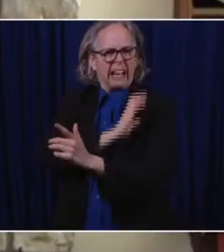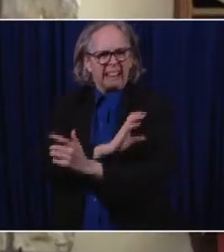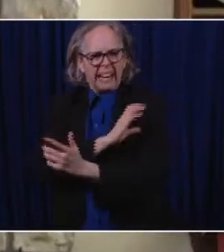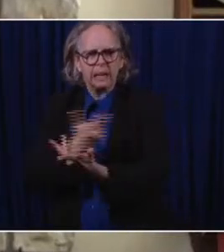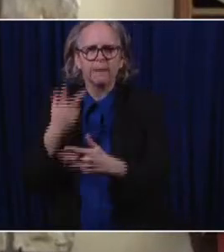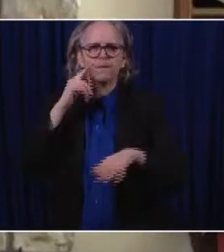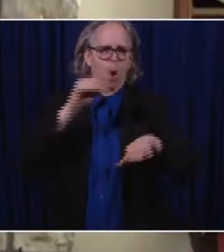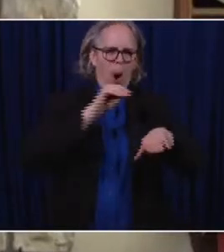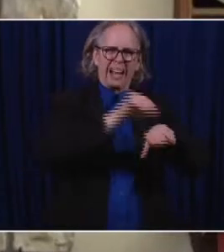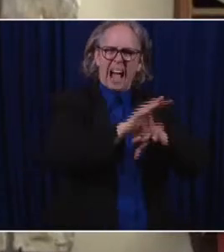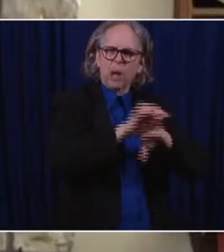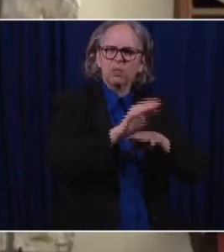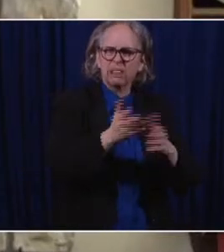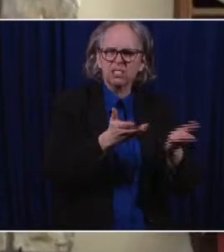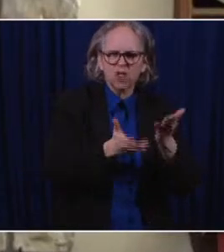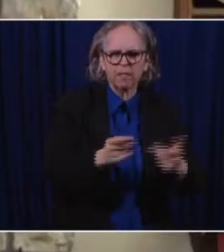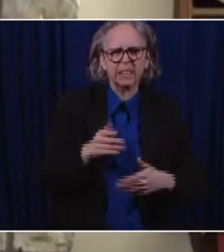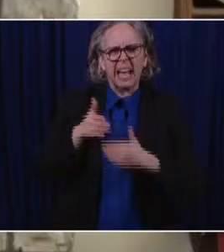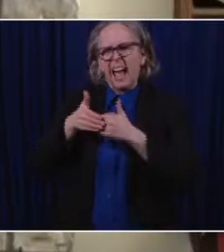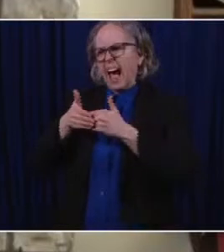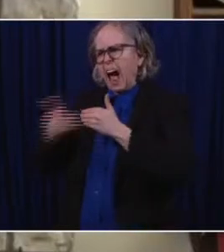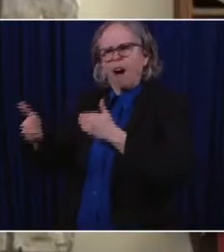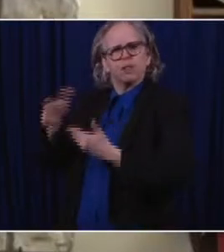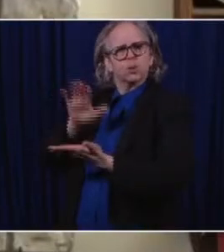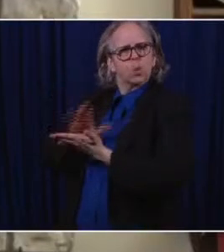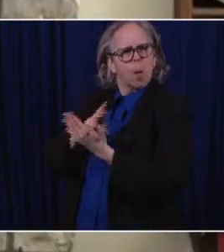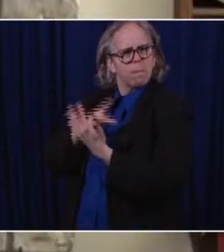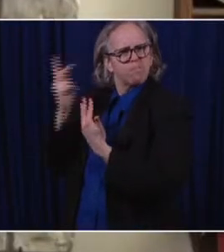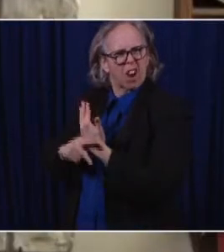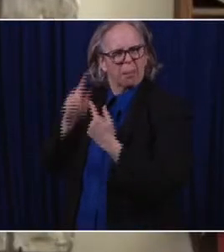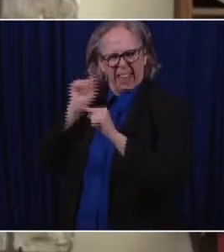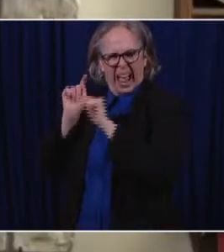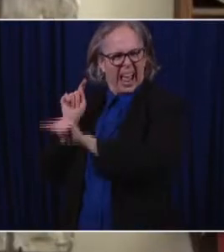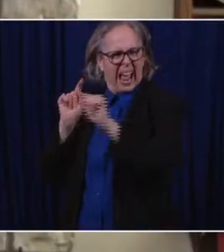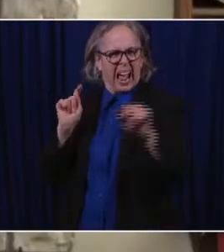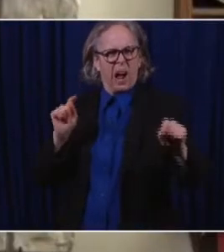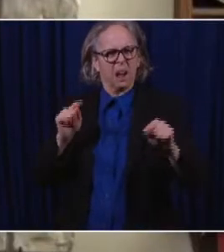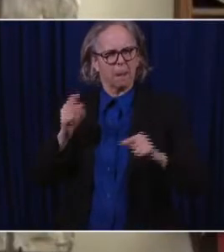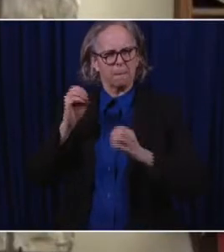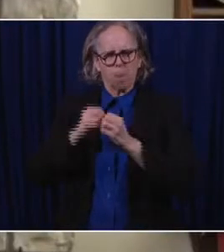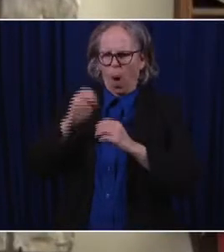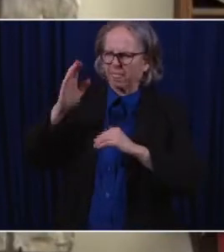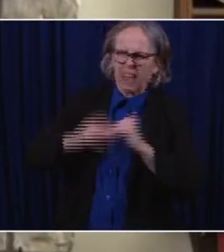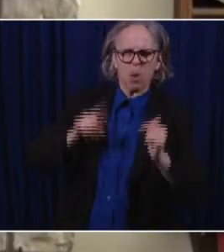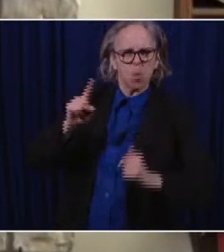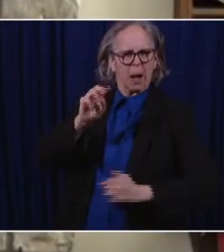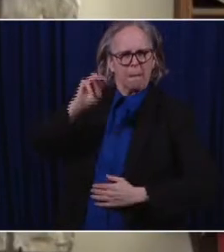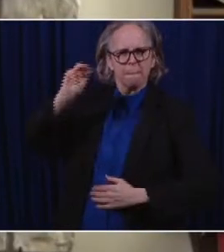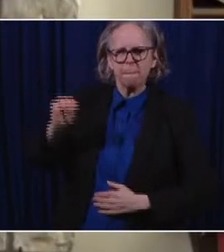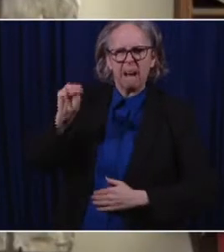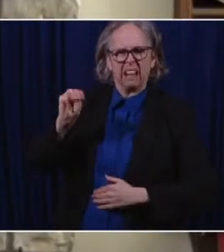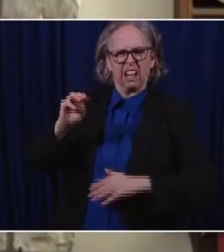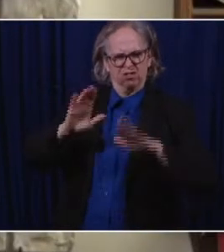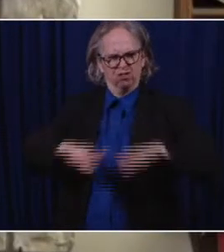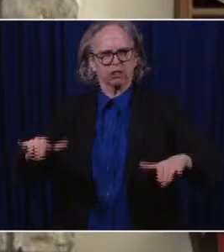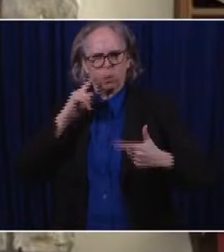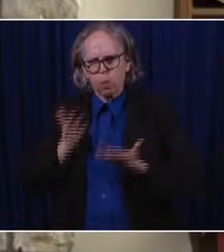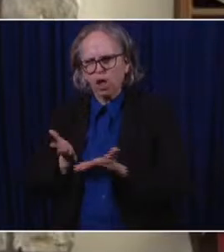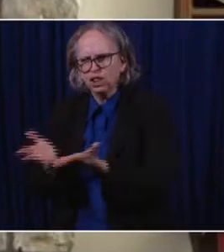these 3,000 initiatives serving over 1 million Ohio children. With this flexible